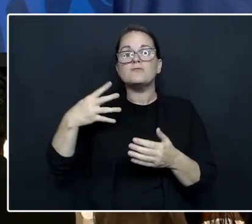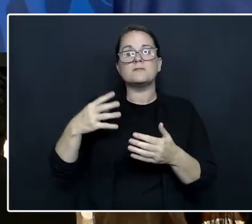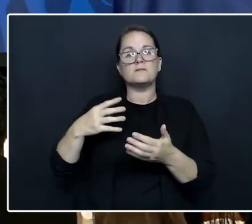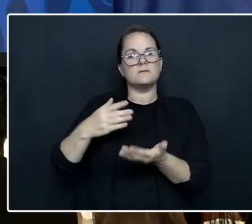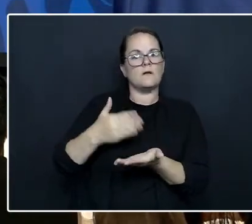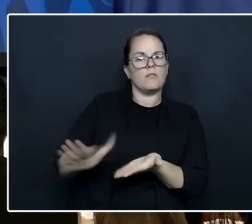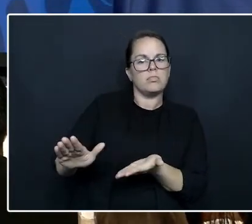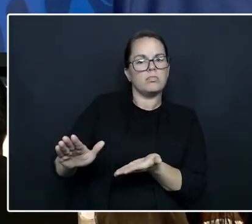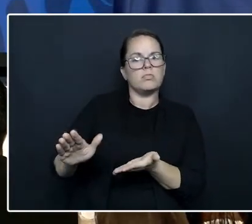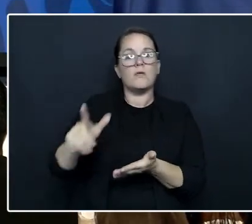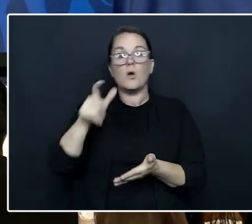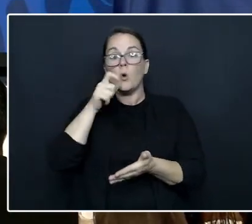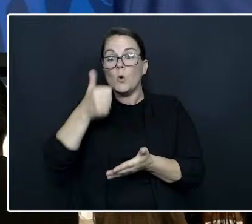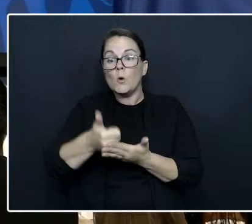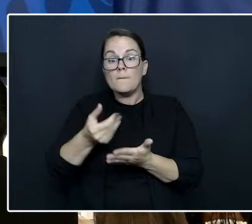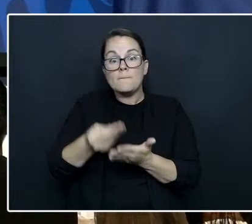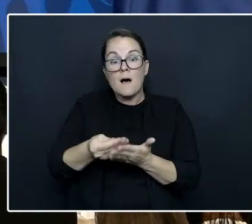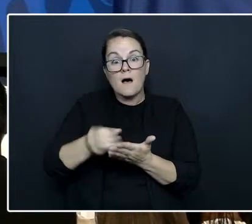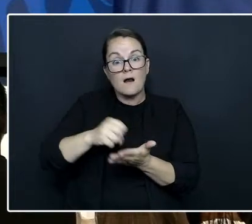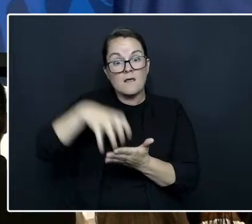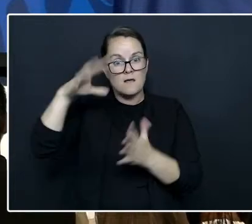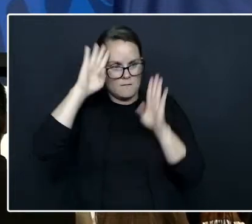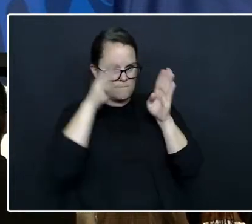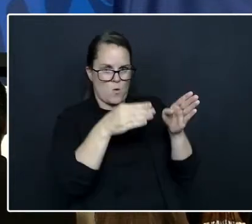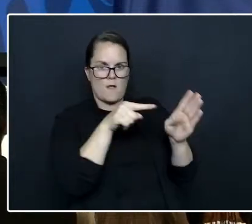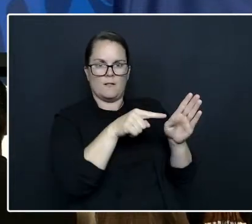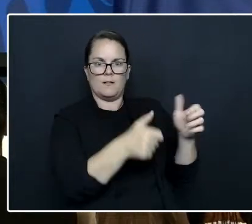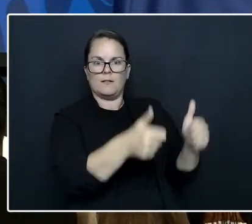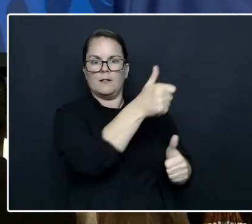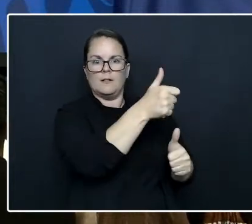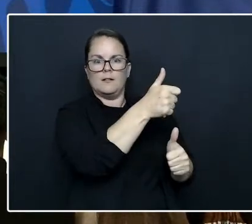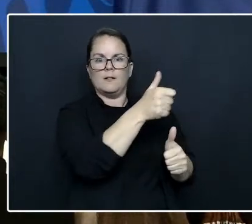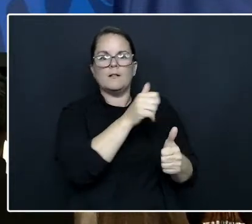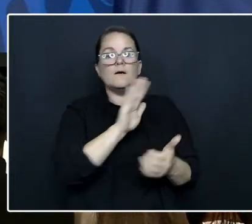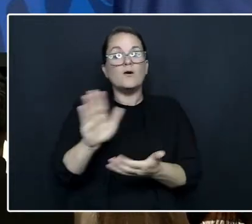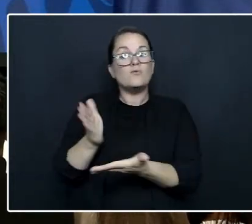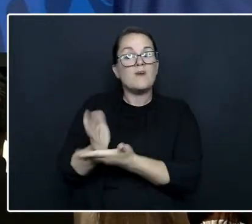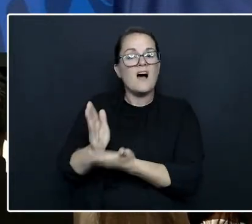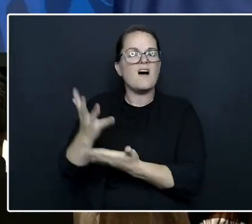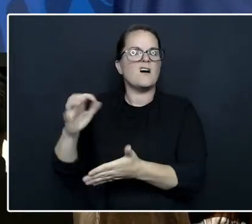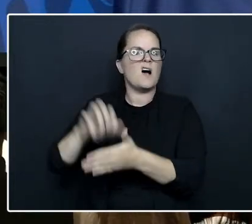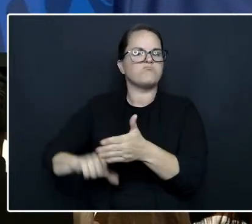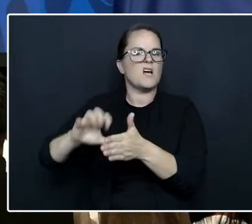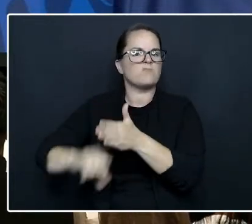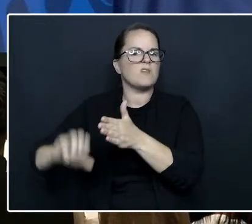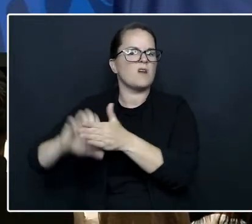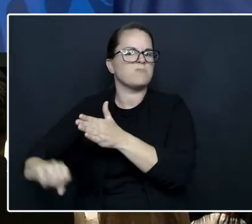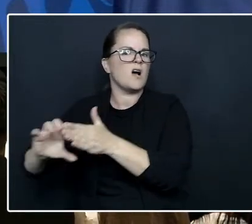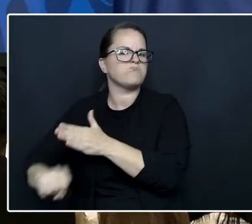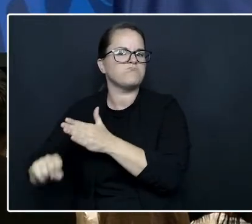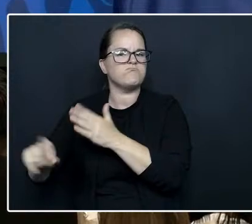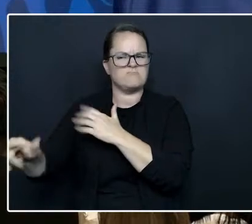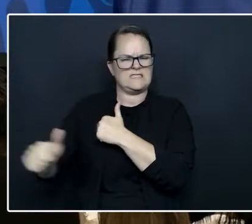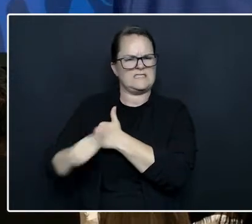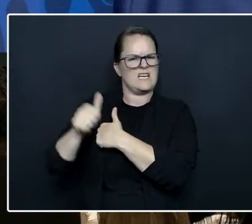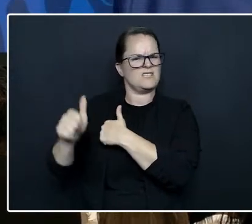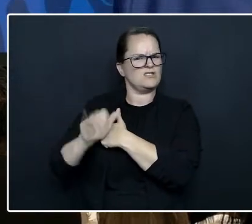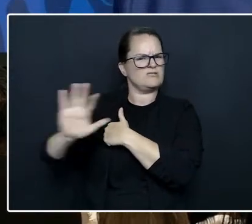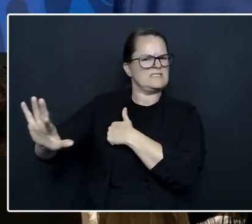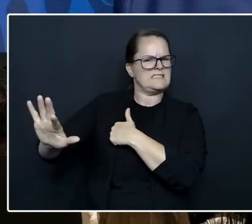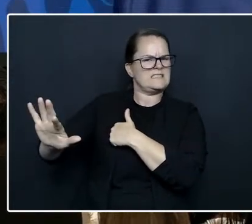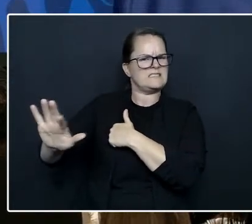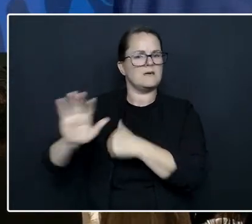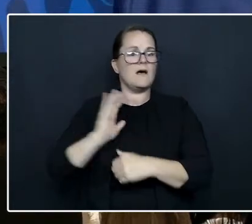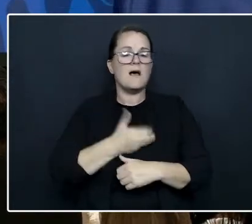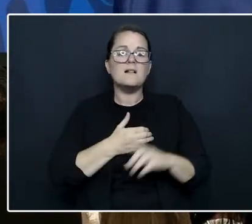away fundamental rights and freedoms. He threatens our very democracy. He is a convicted felon,